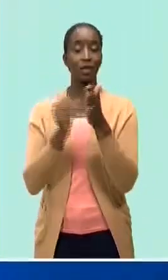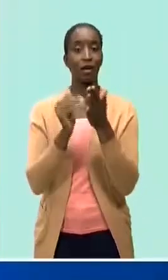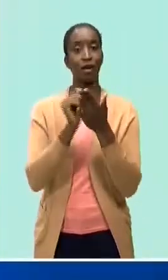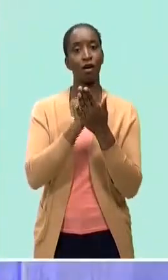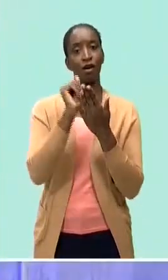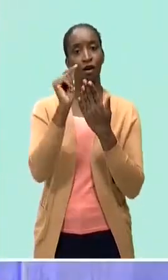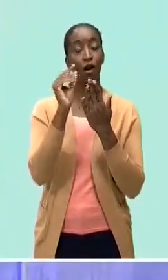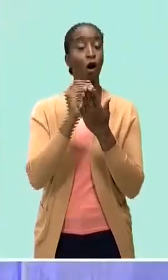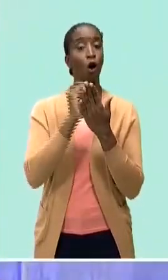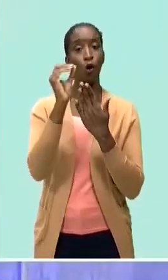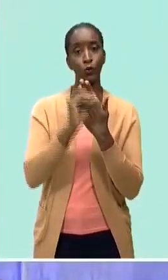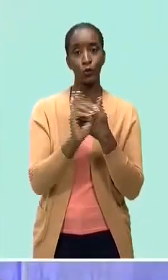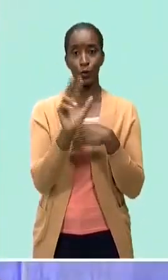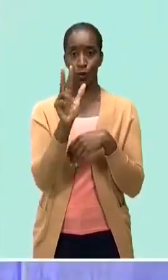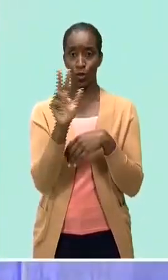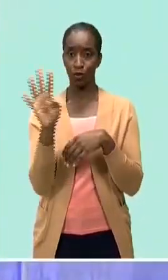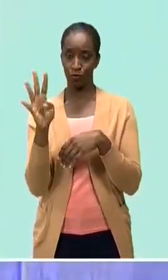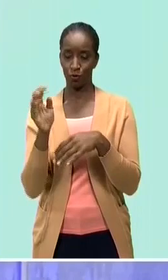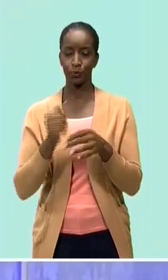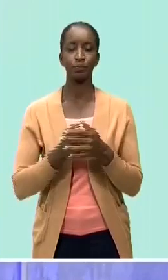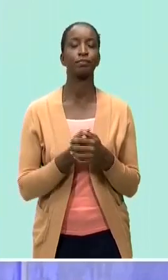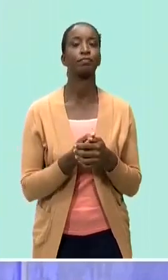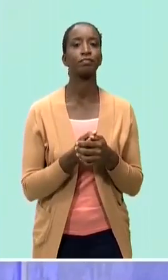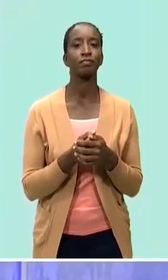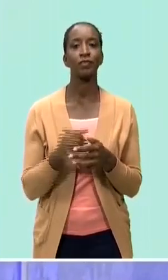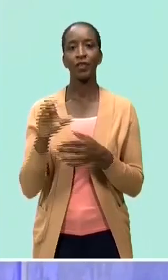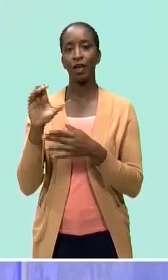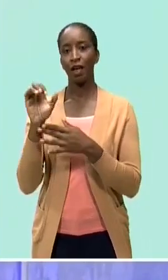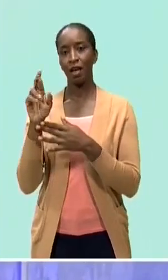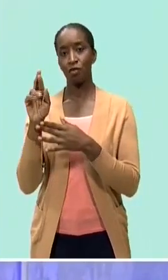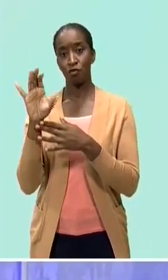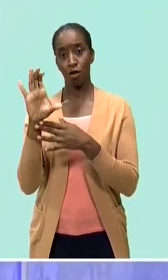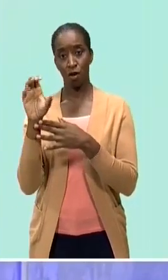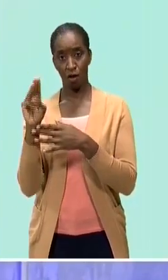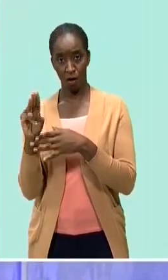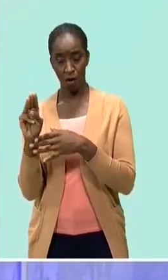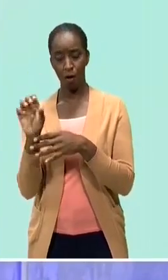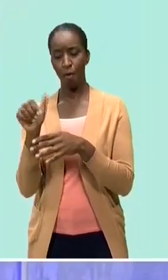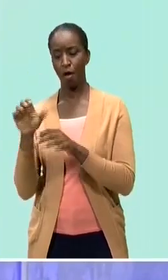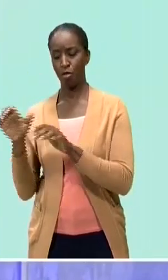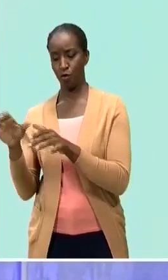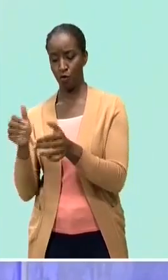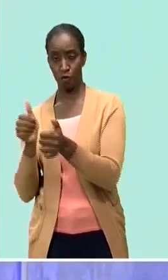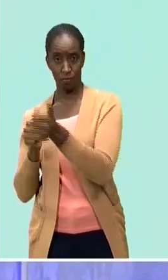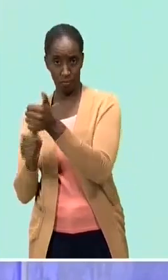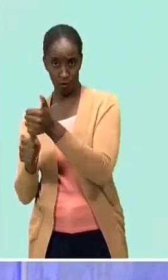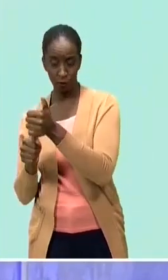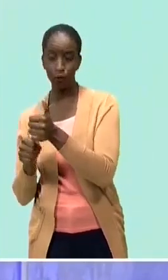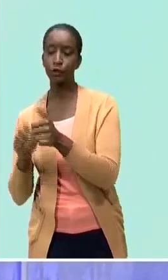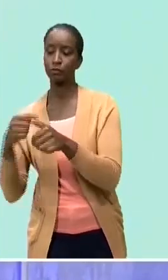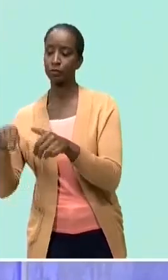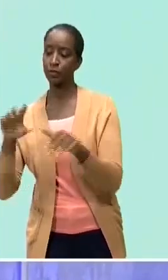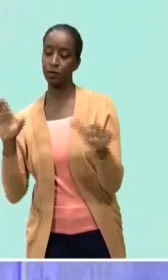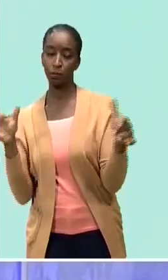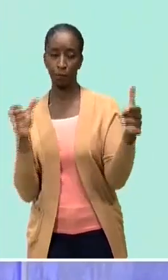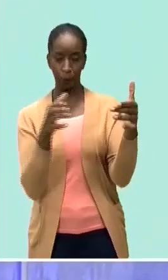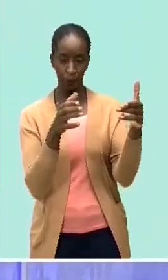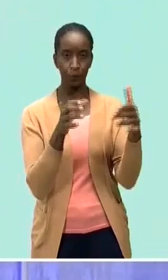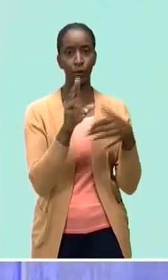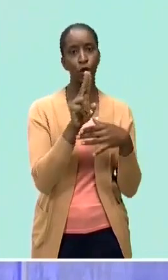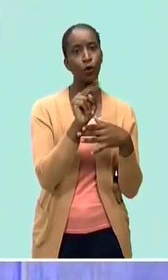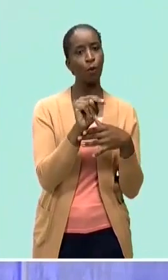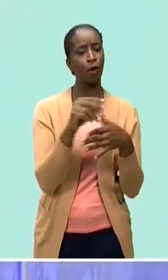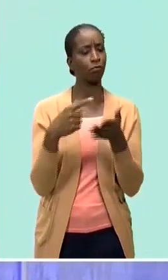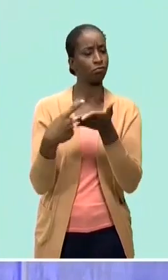trial. Regional grouping CARICOM and its associated institutions have been meeting with the United Nations system to review and